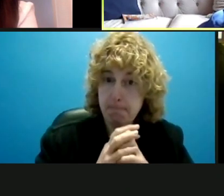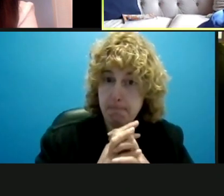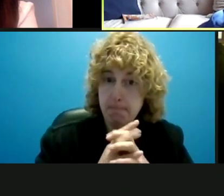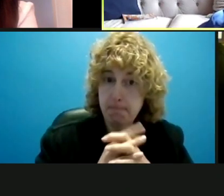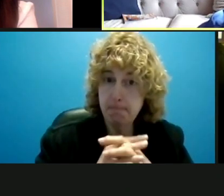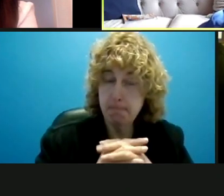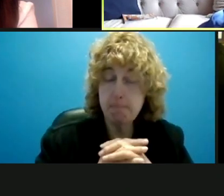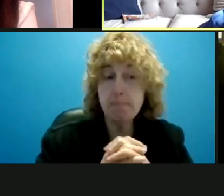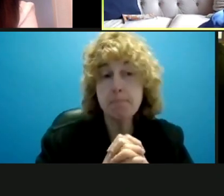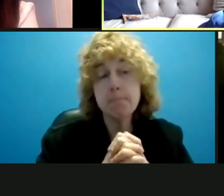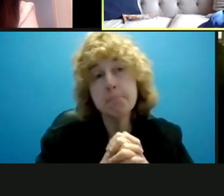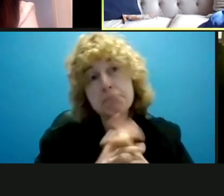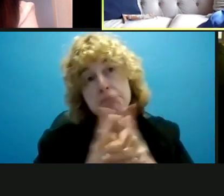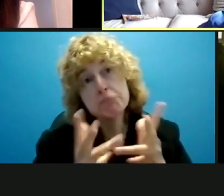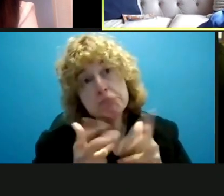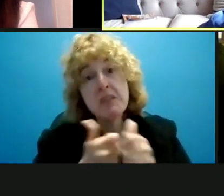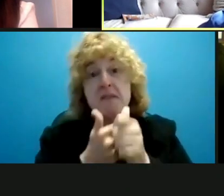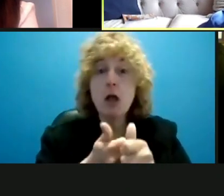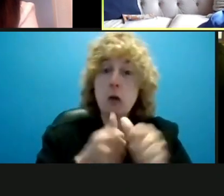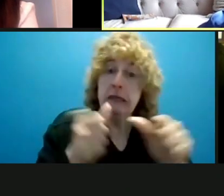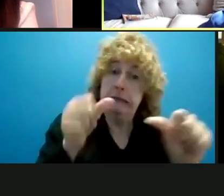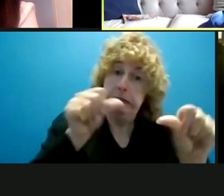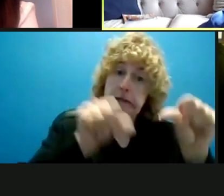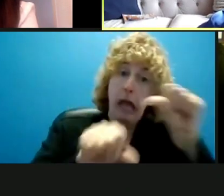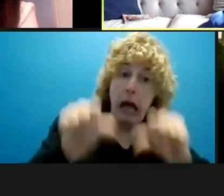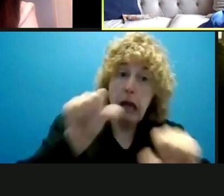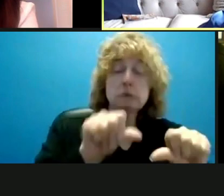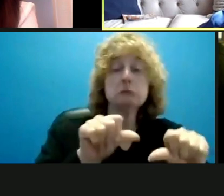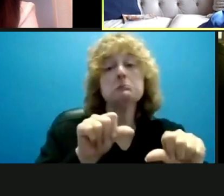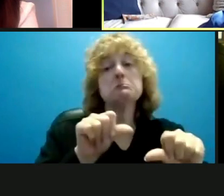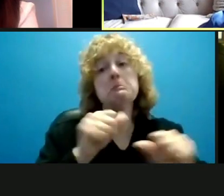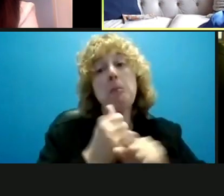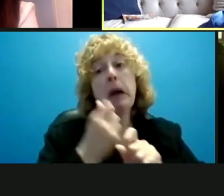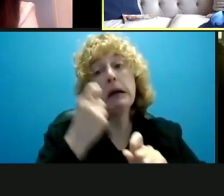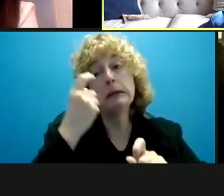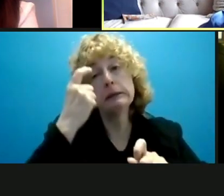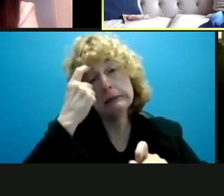Scientifically, I think it makes sense. Is it practical? I don't know.